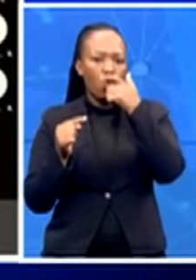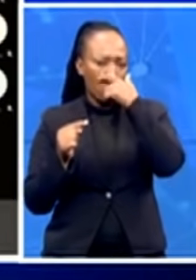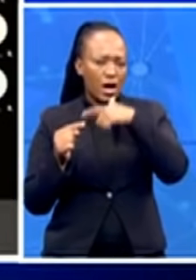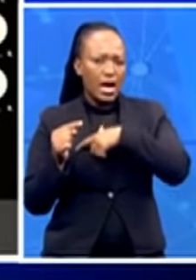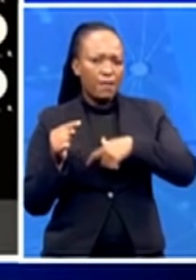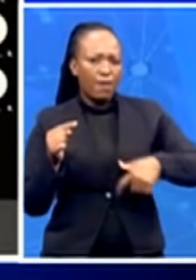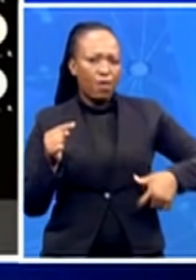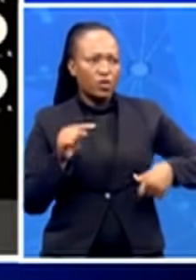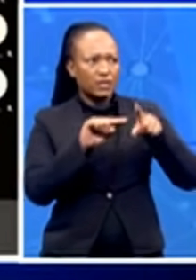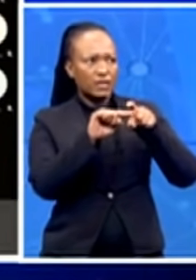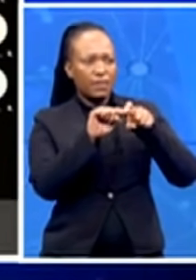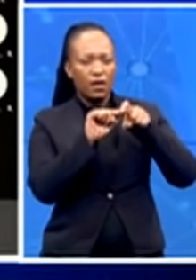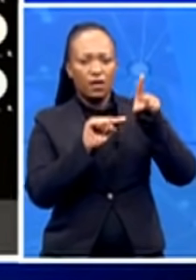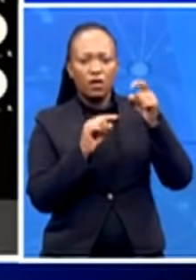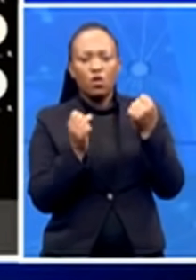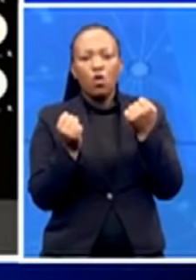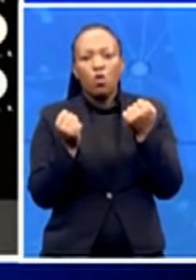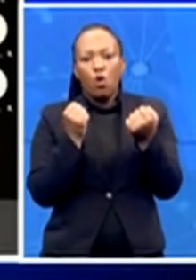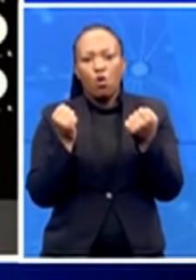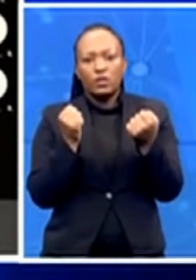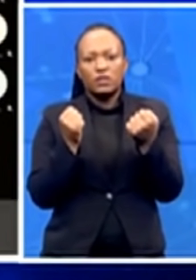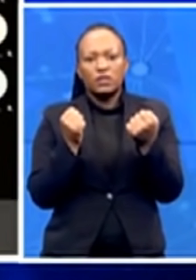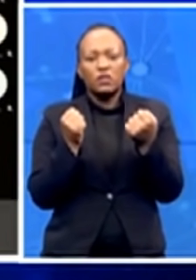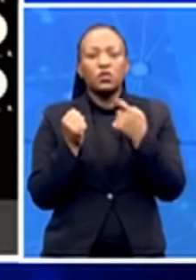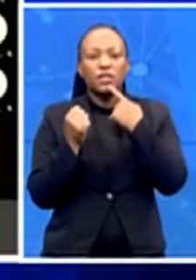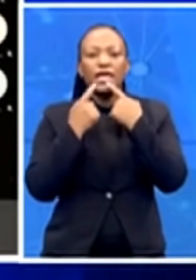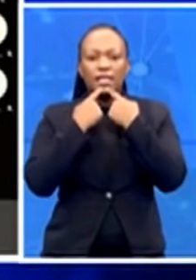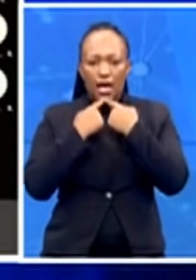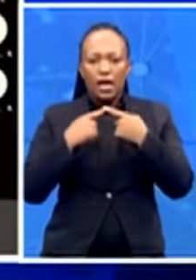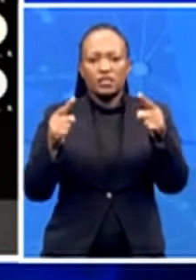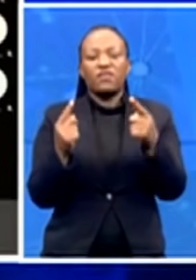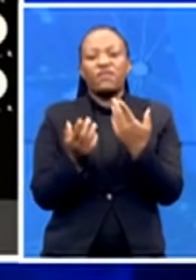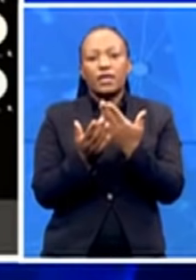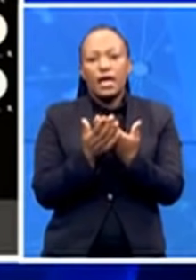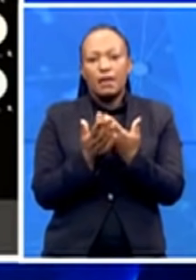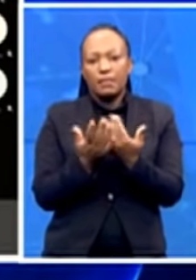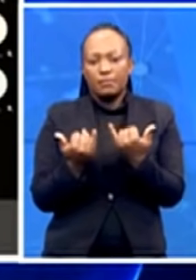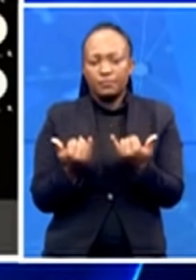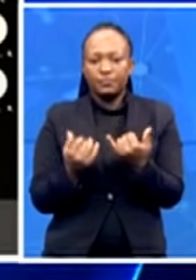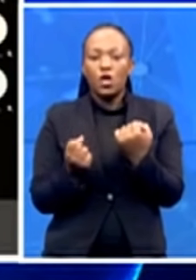obliged to grant the declarator. If that was so, the court would be compelled to grant a